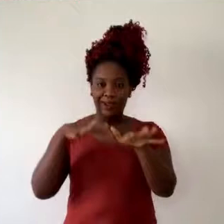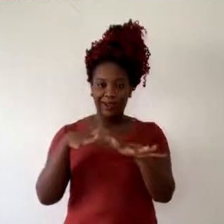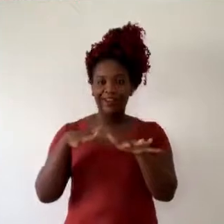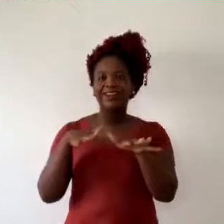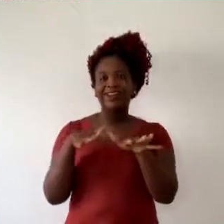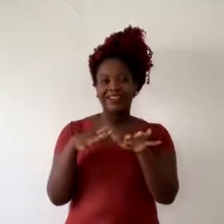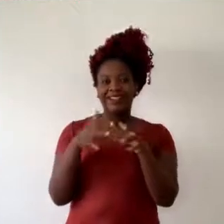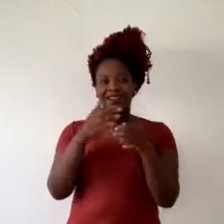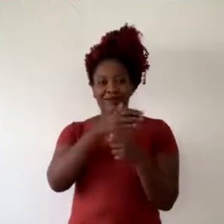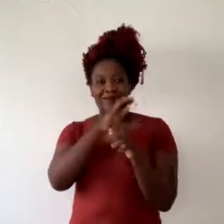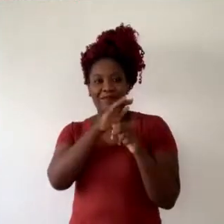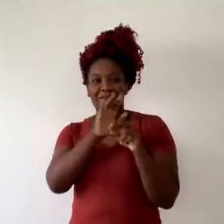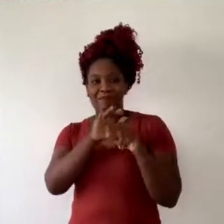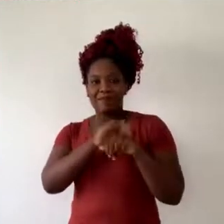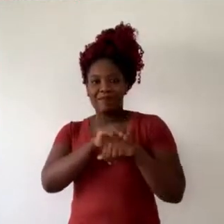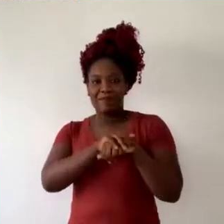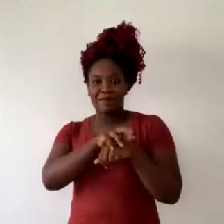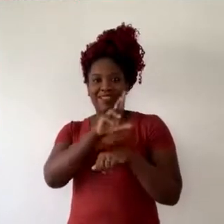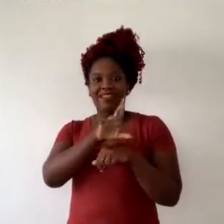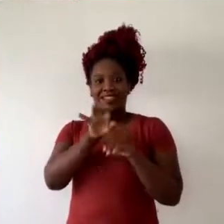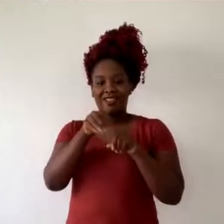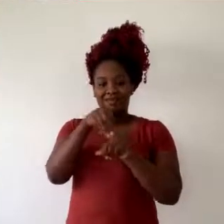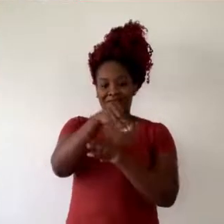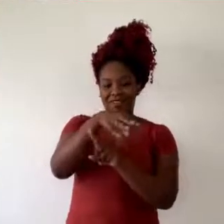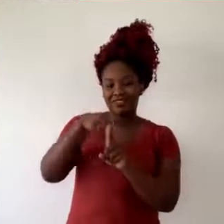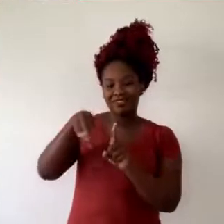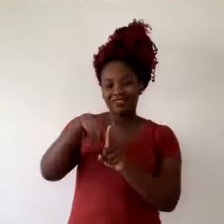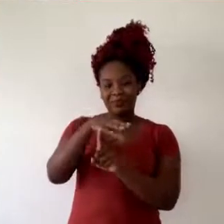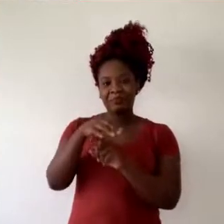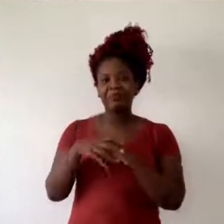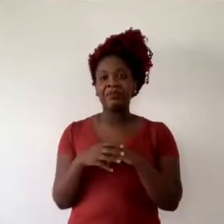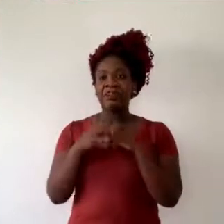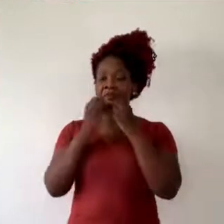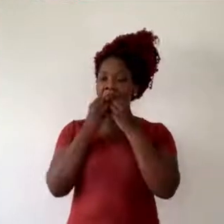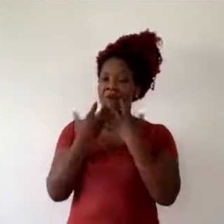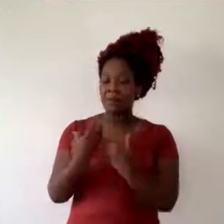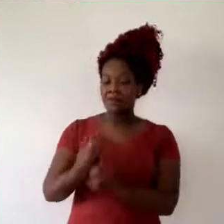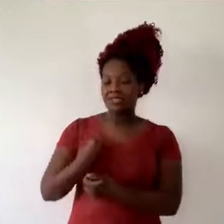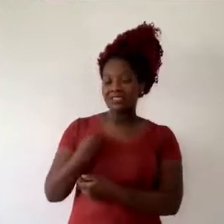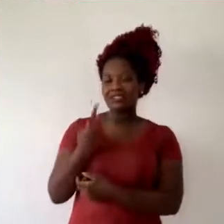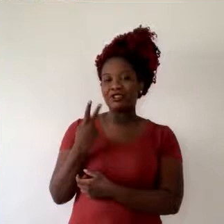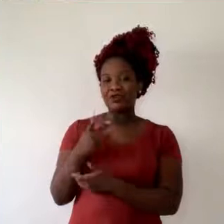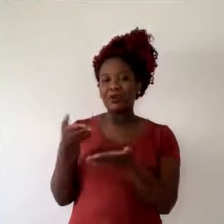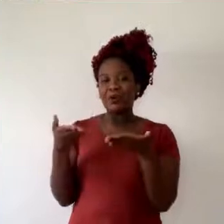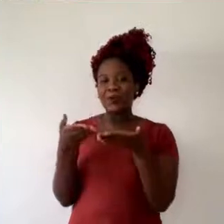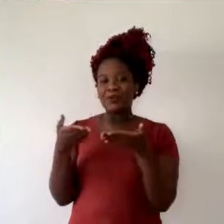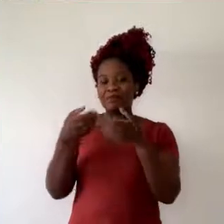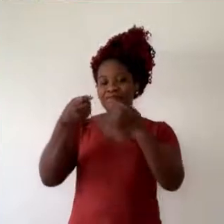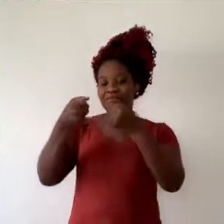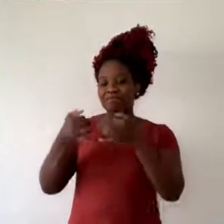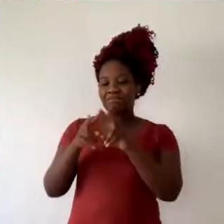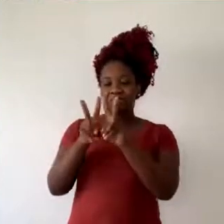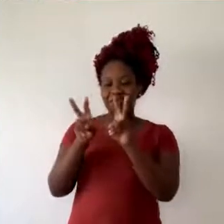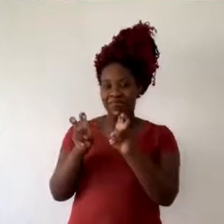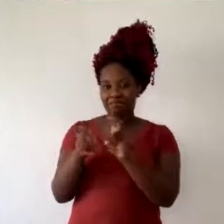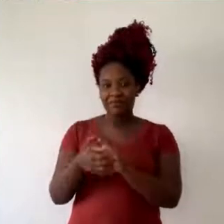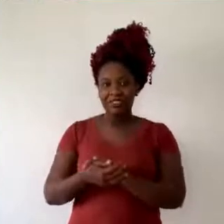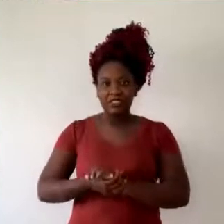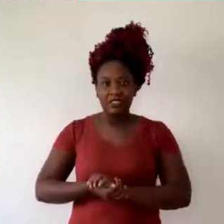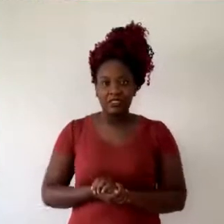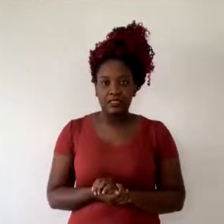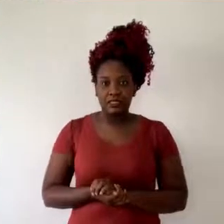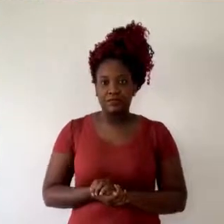gender in the last edition. Then, Marina, it's wonderful to be able to count on you.